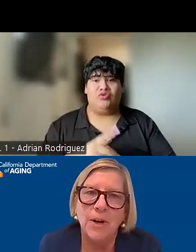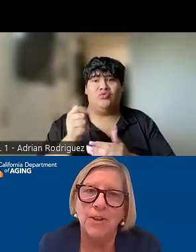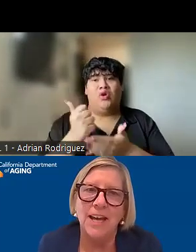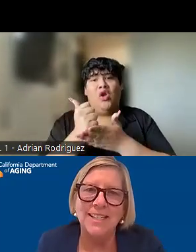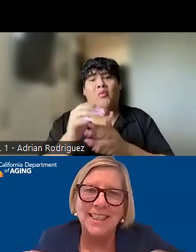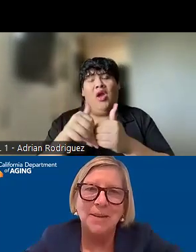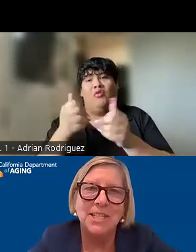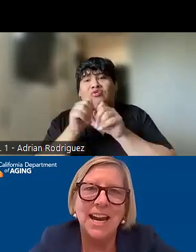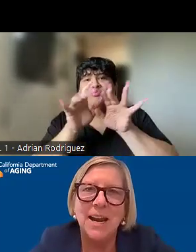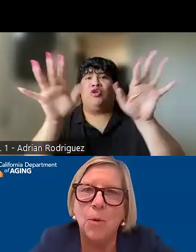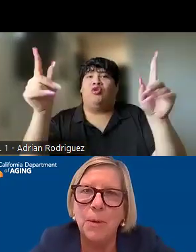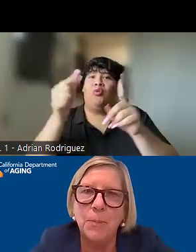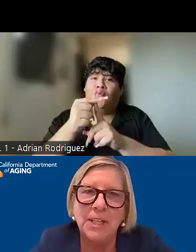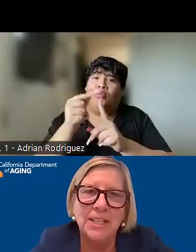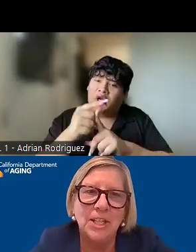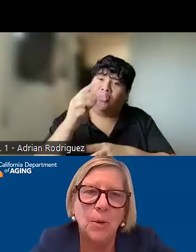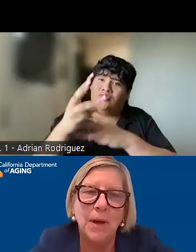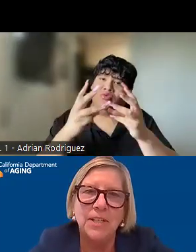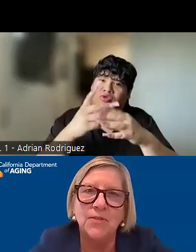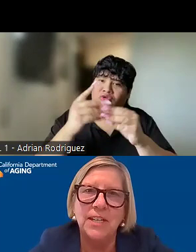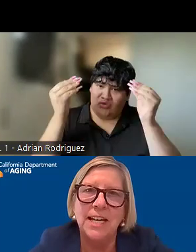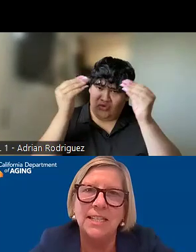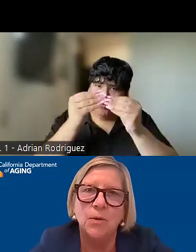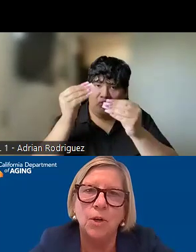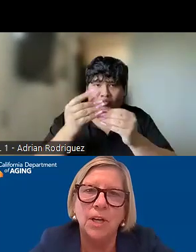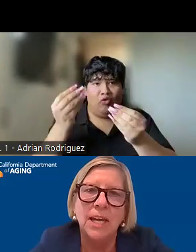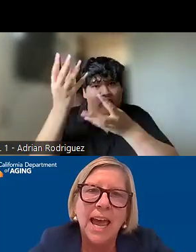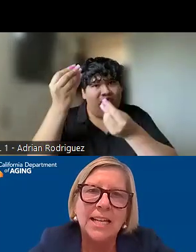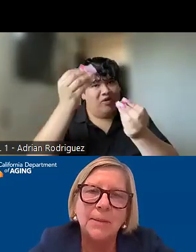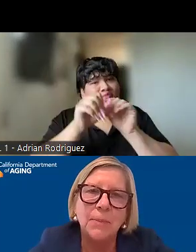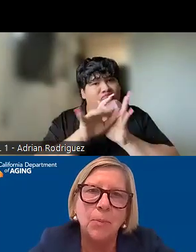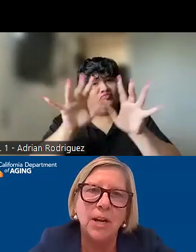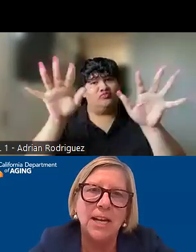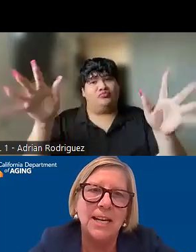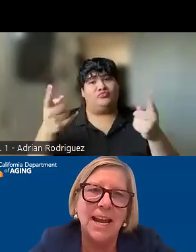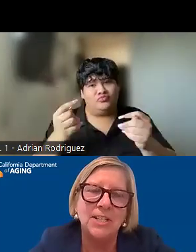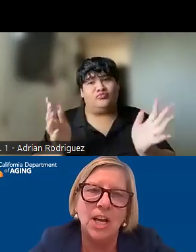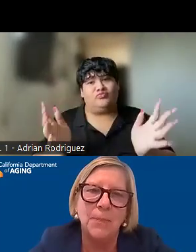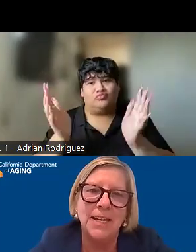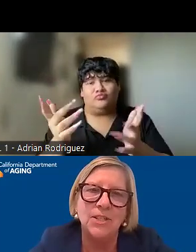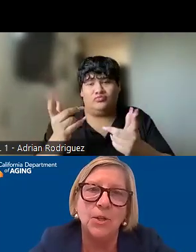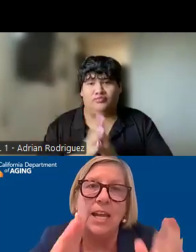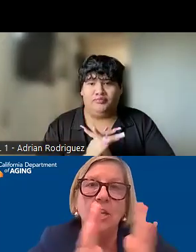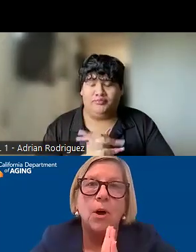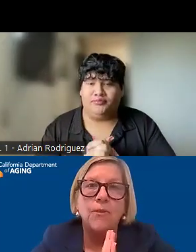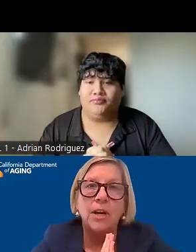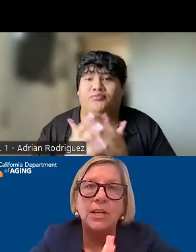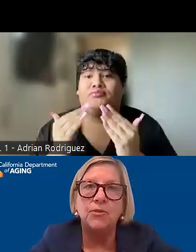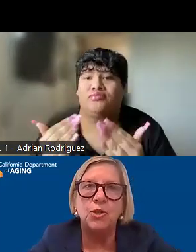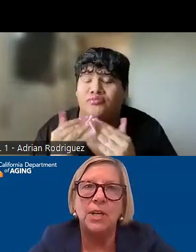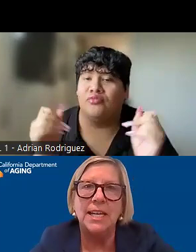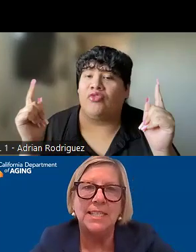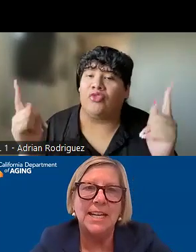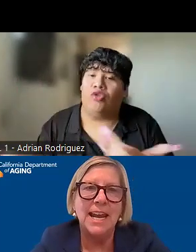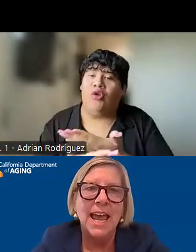the word out. We heard that as a theme today. More people need to know about this fantastic work and to be brought in as champions. So thank you all very